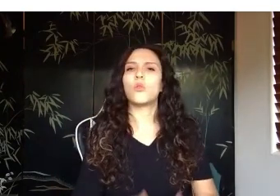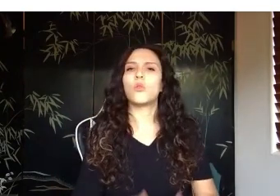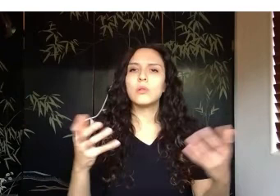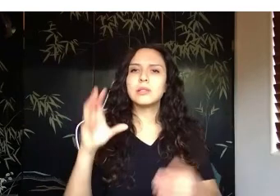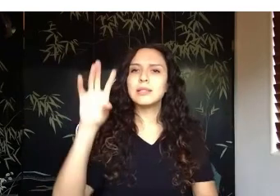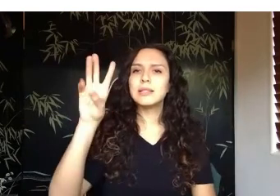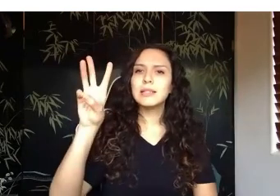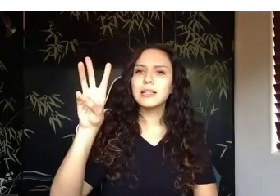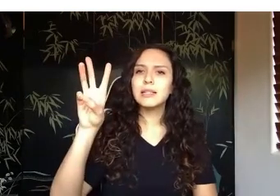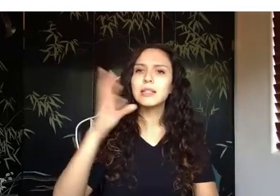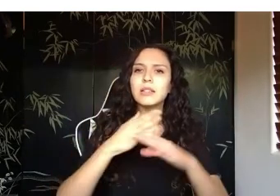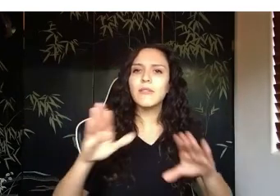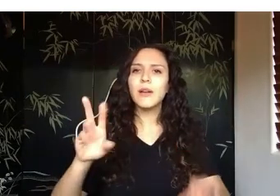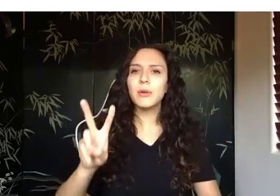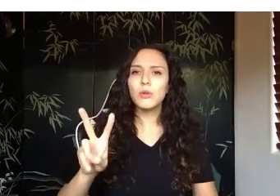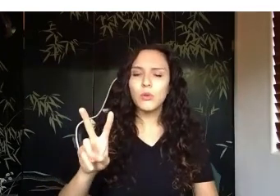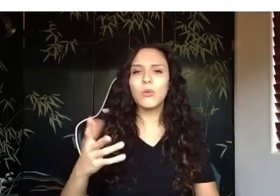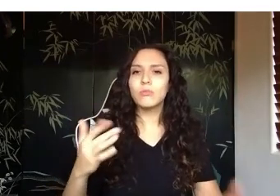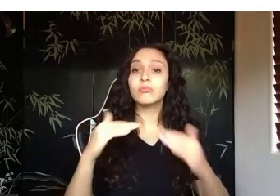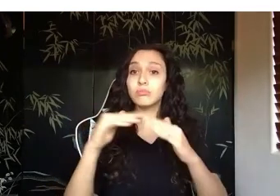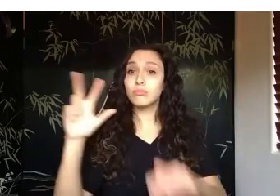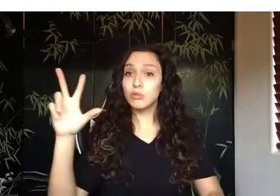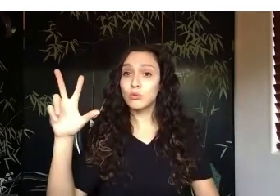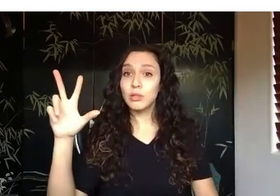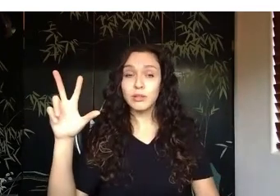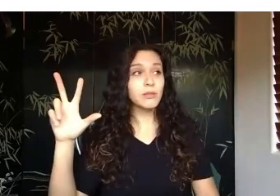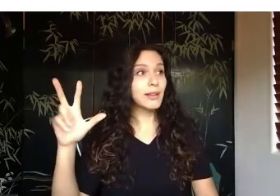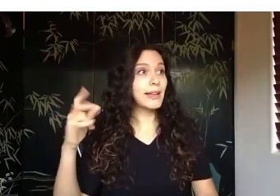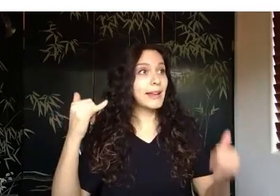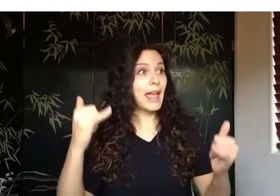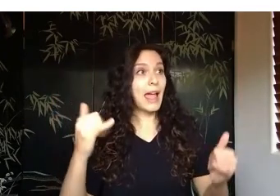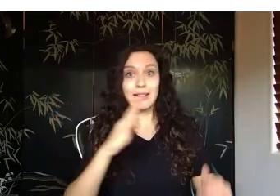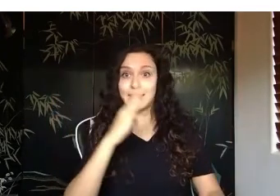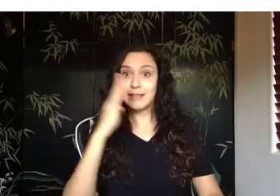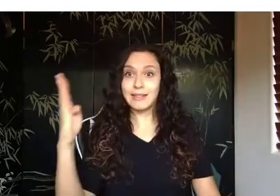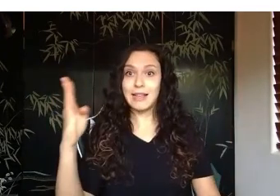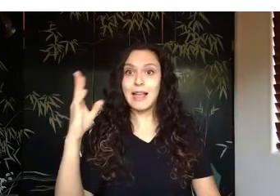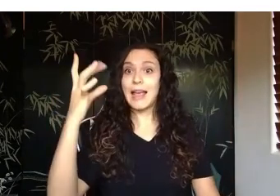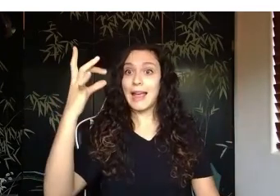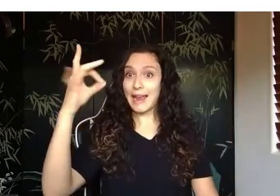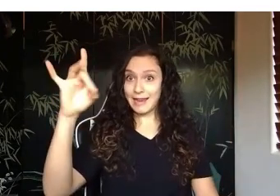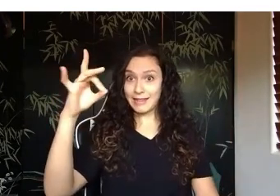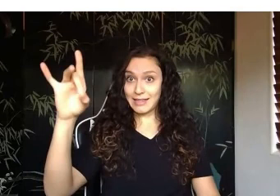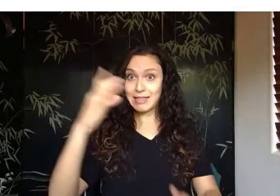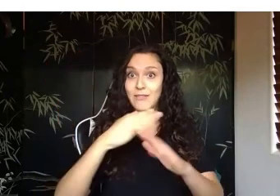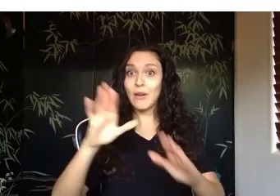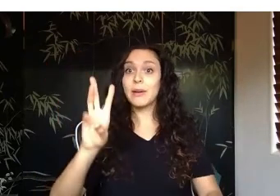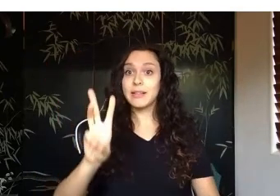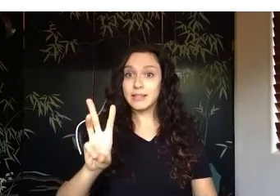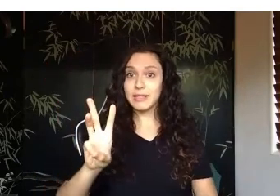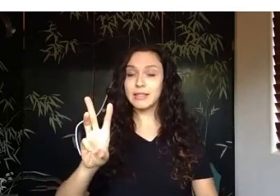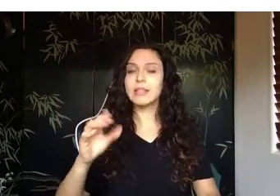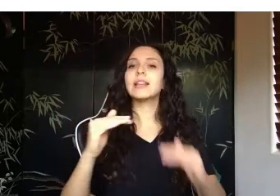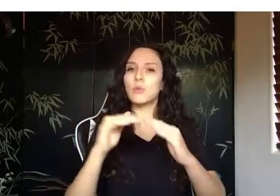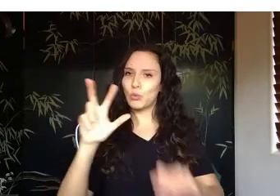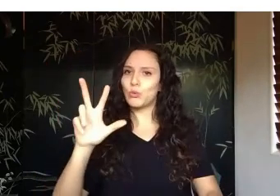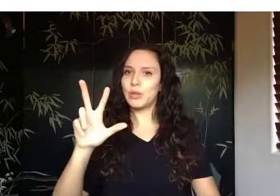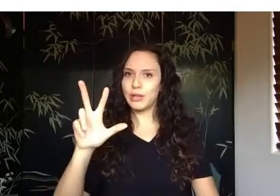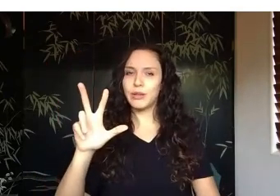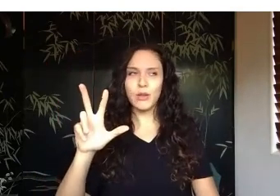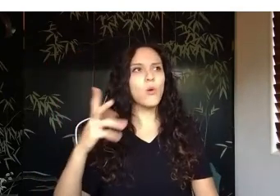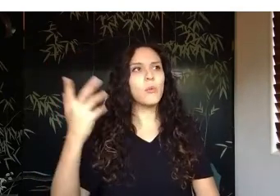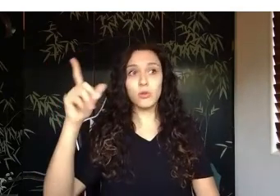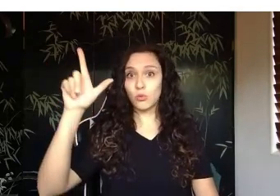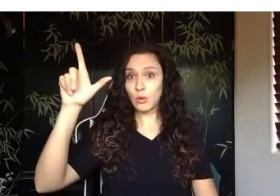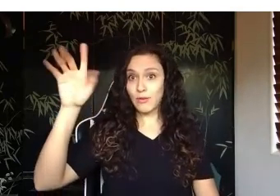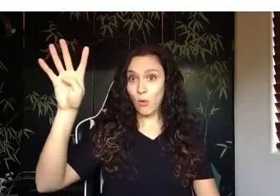Okay, so what is 6 divided by 2? Oh, that makes 3. Okay, let's check this one. 18 divided by